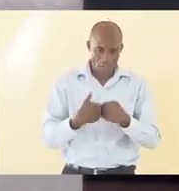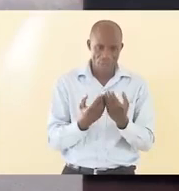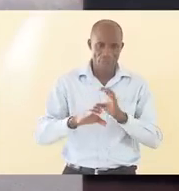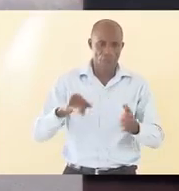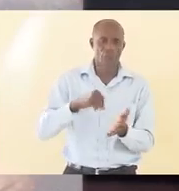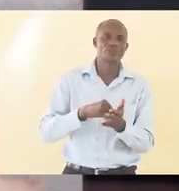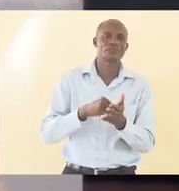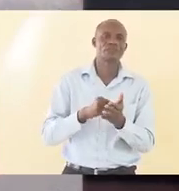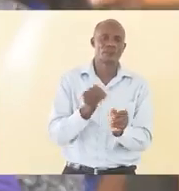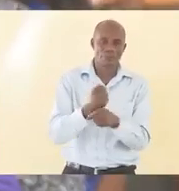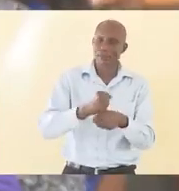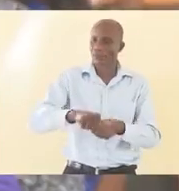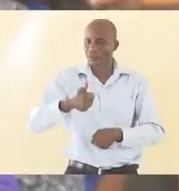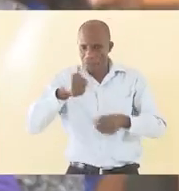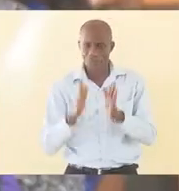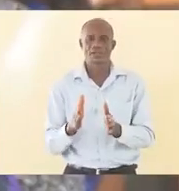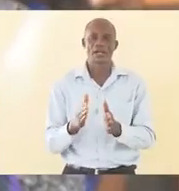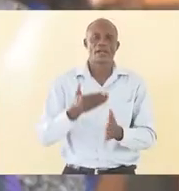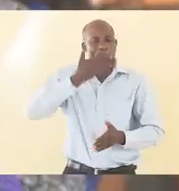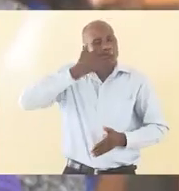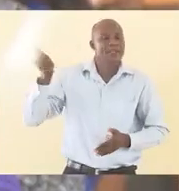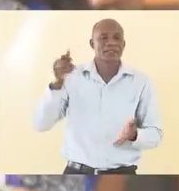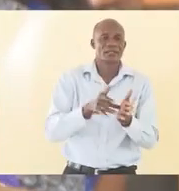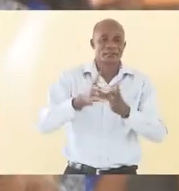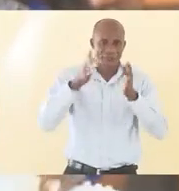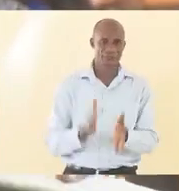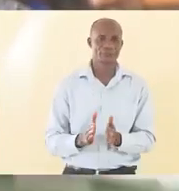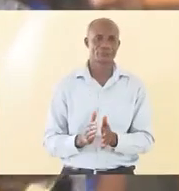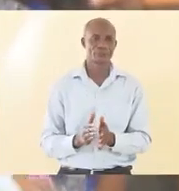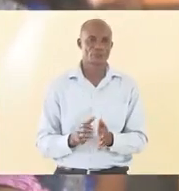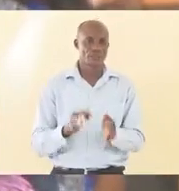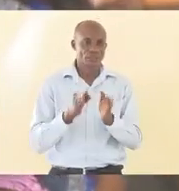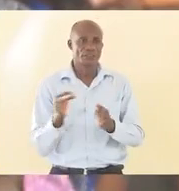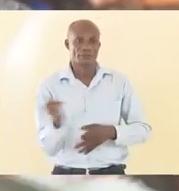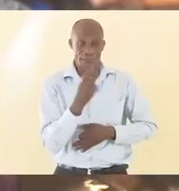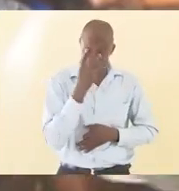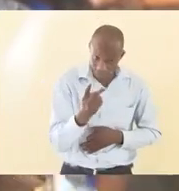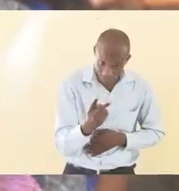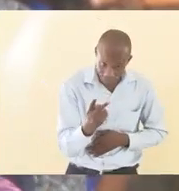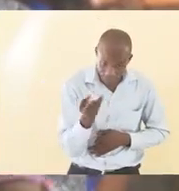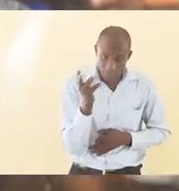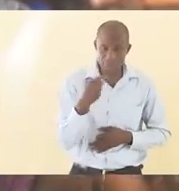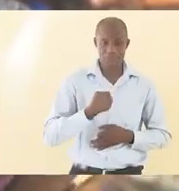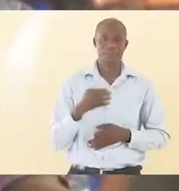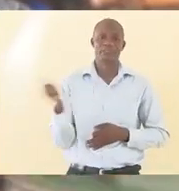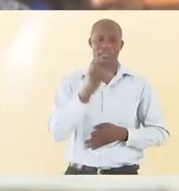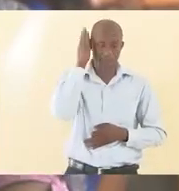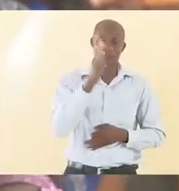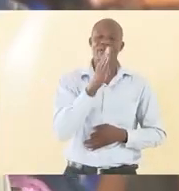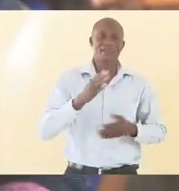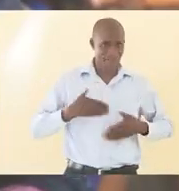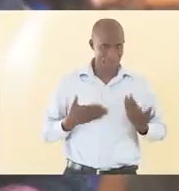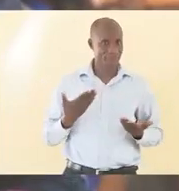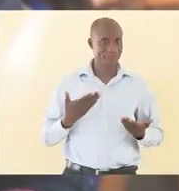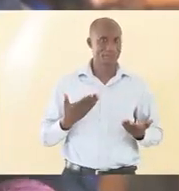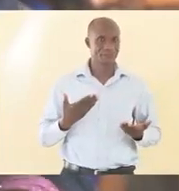Christian? If Bishop sees me in maybe my life, he will be happy because I know that Bishop